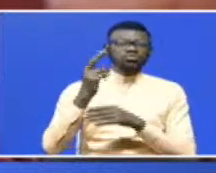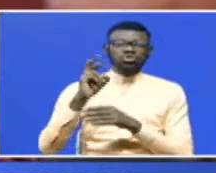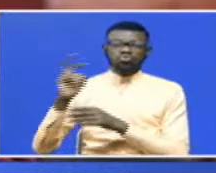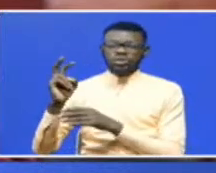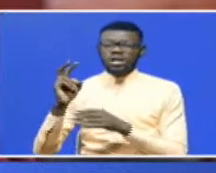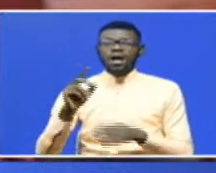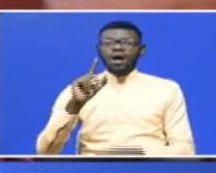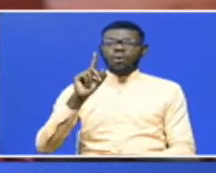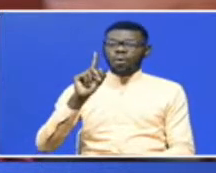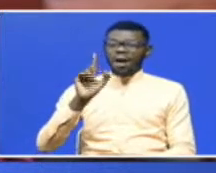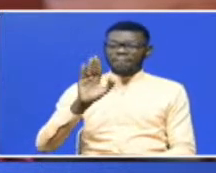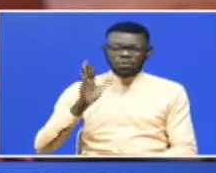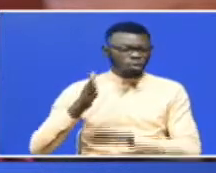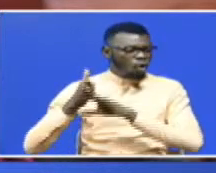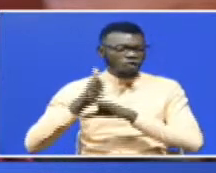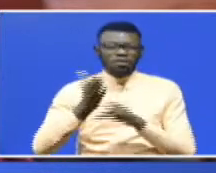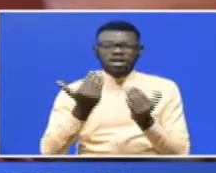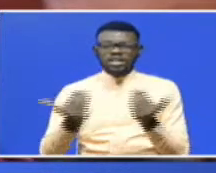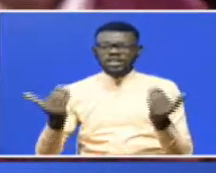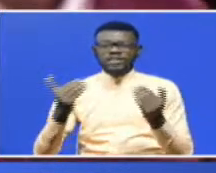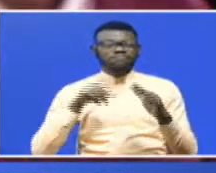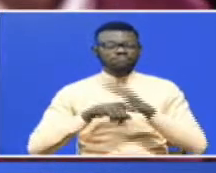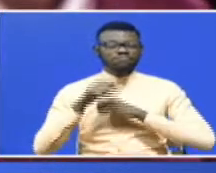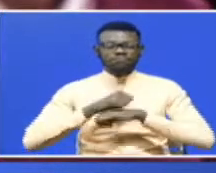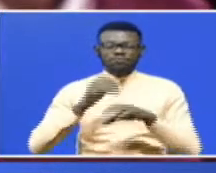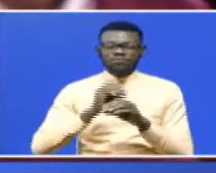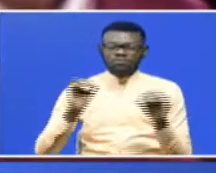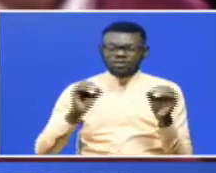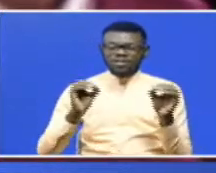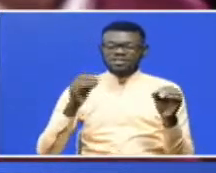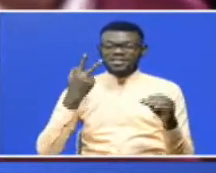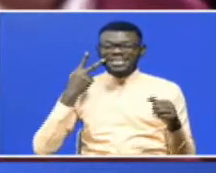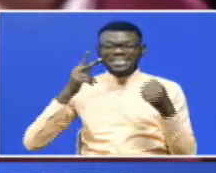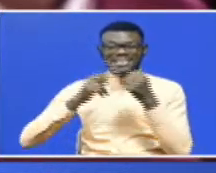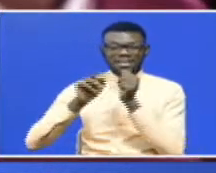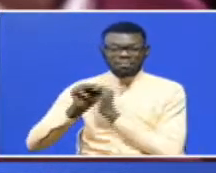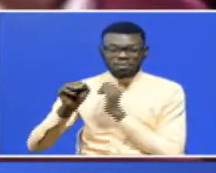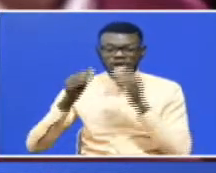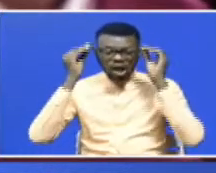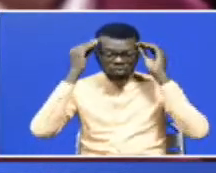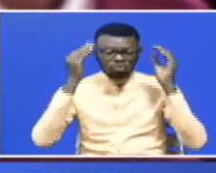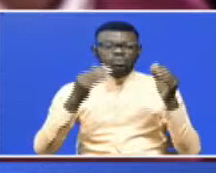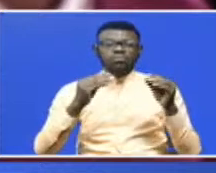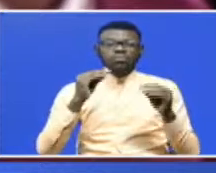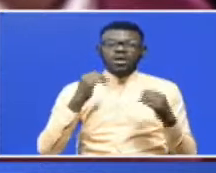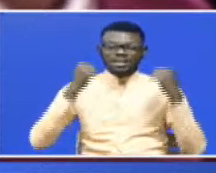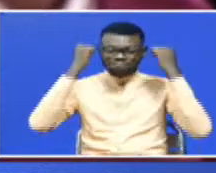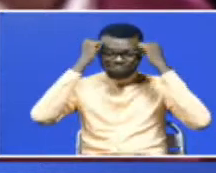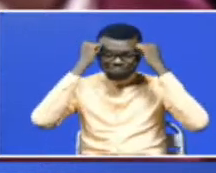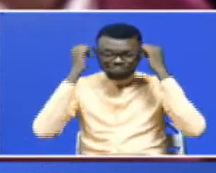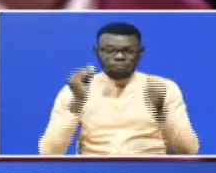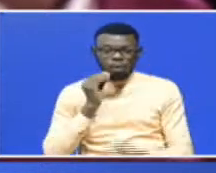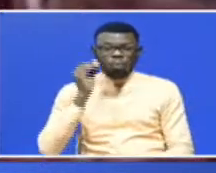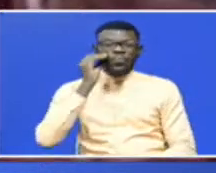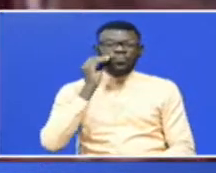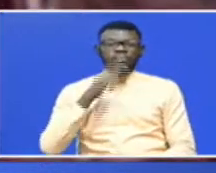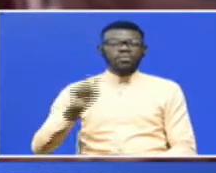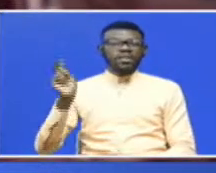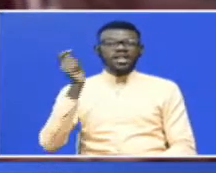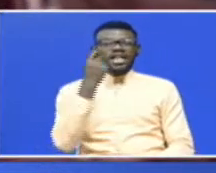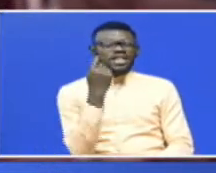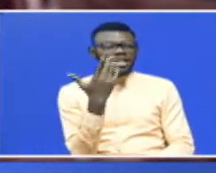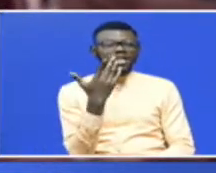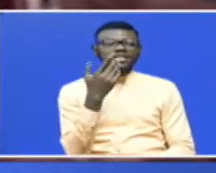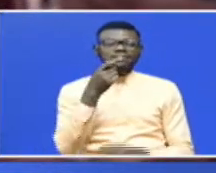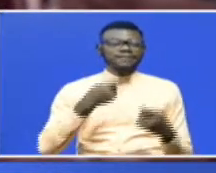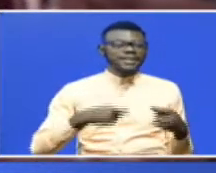worldwide. Currently, about 700 million learners are still studying from home. And with Kenya still experimenting with full resumption